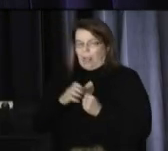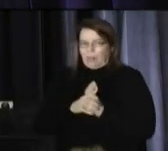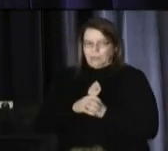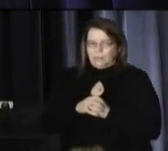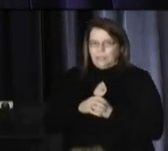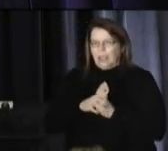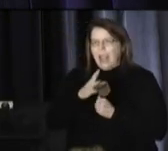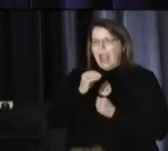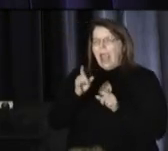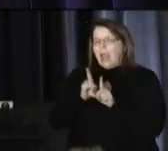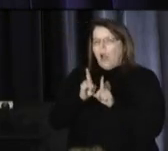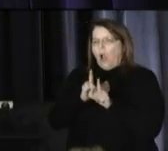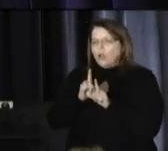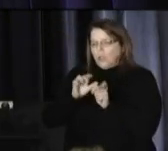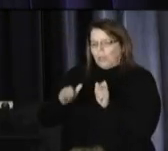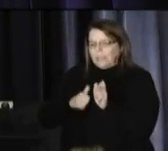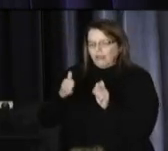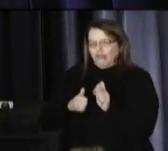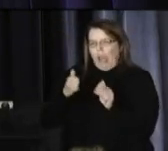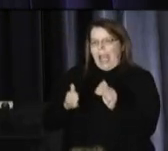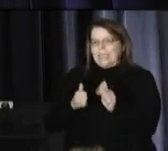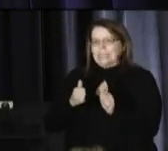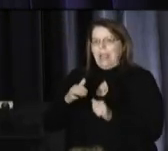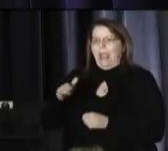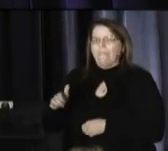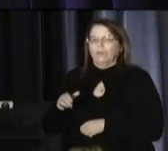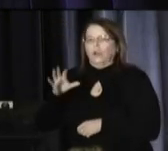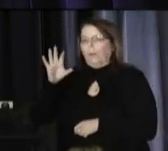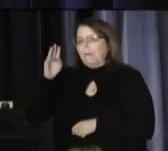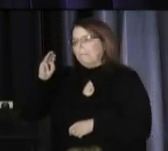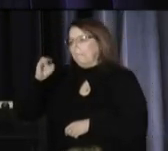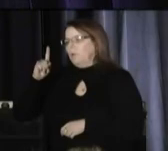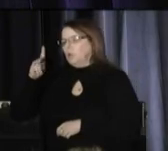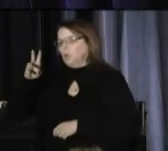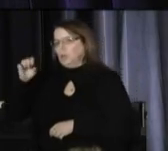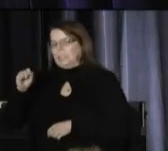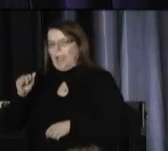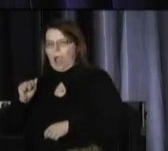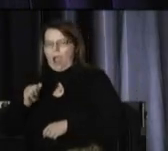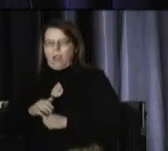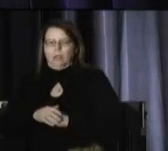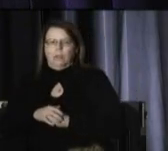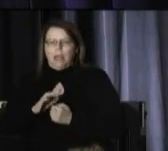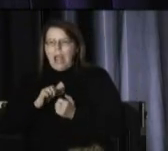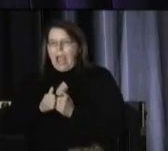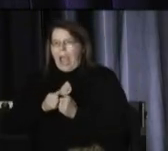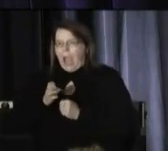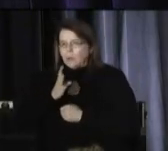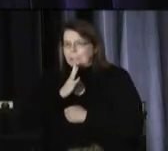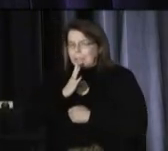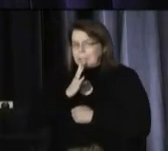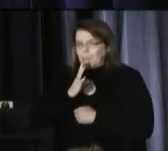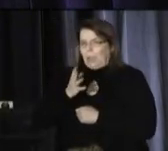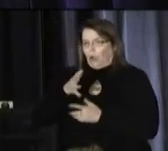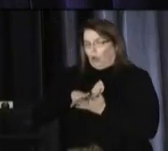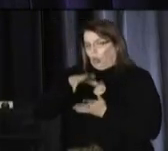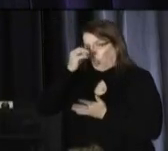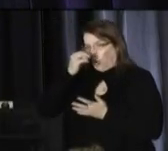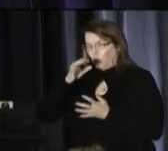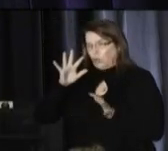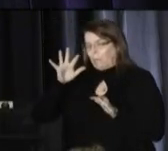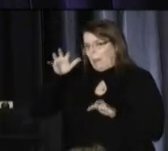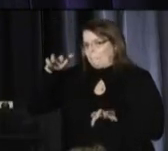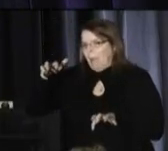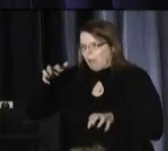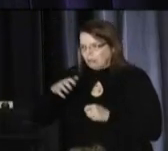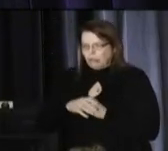as this chase after Medusa. So Medusa has the central conceit of how does the speaker learn to be a monster. And so a lot of these